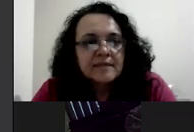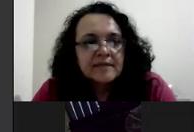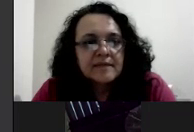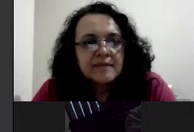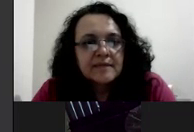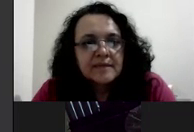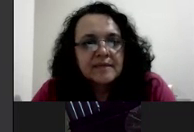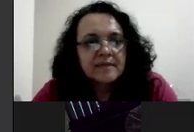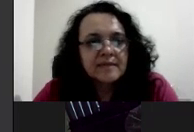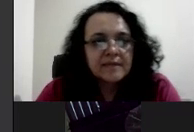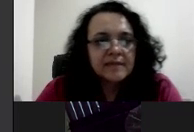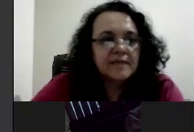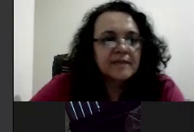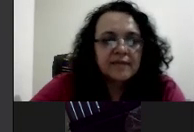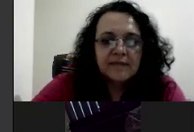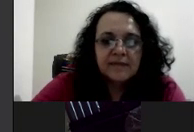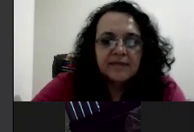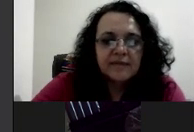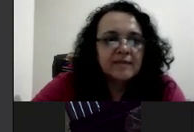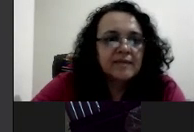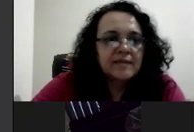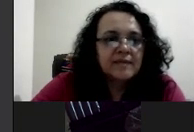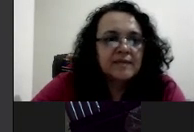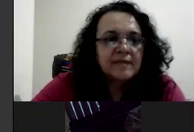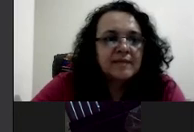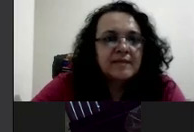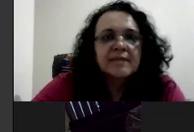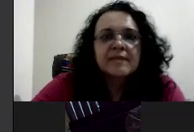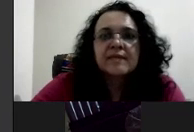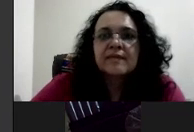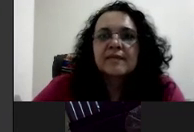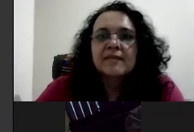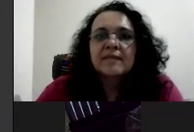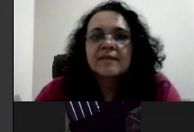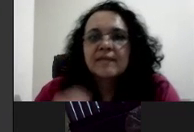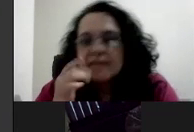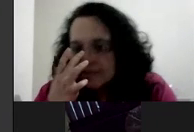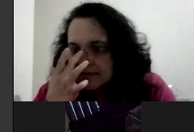Thank you. And what did you suggest for dry skin?